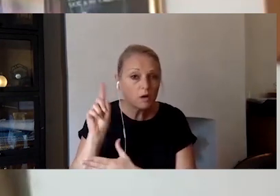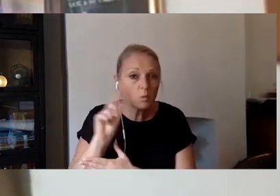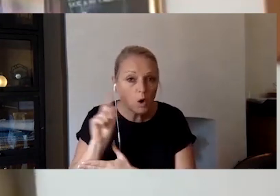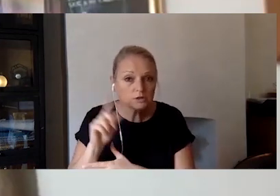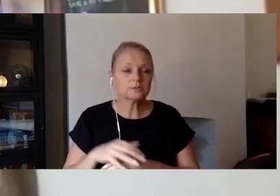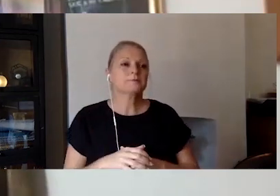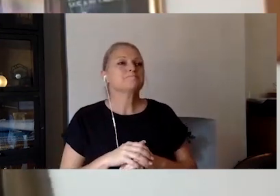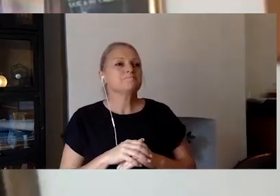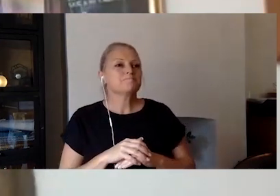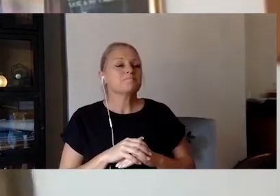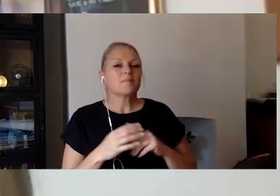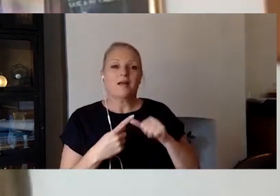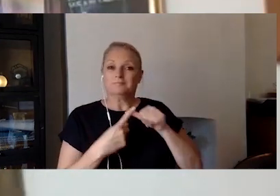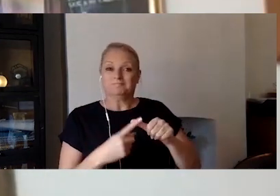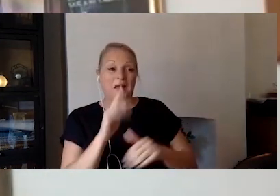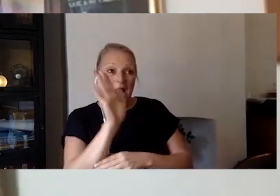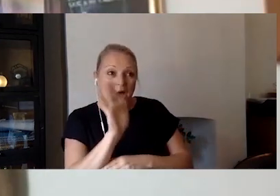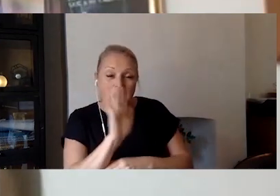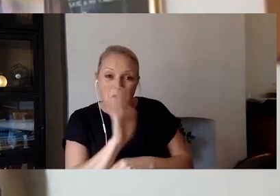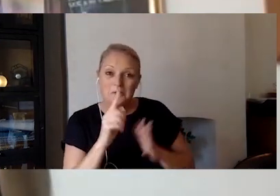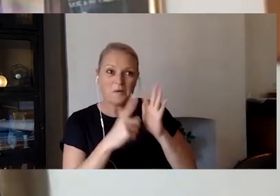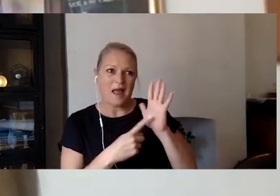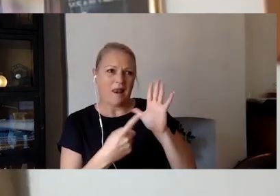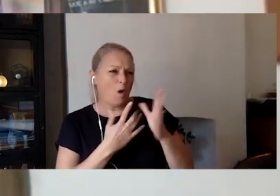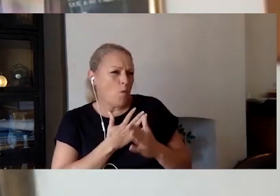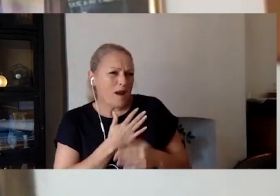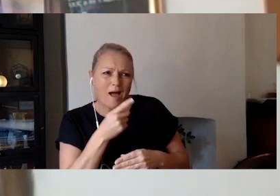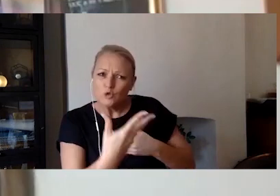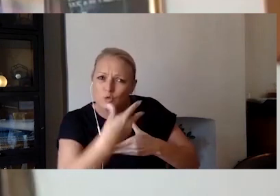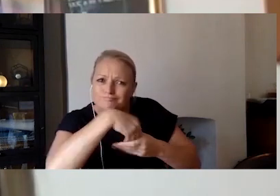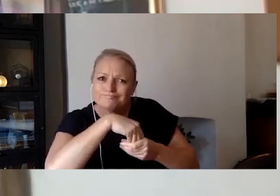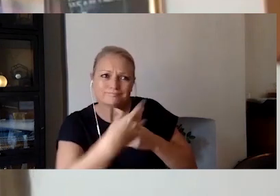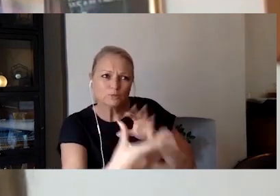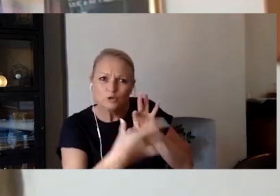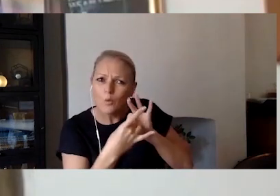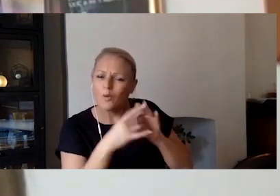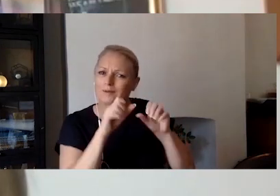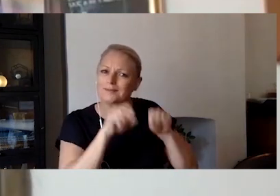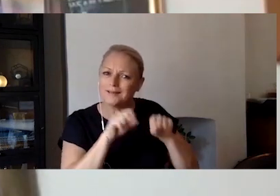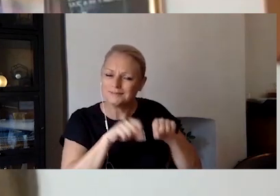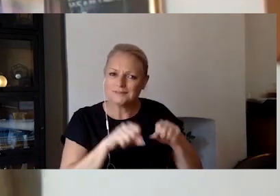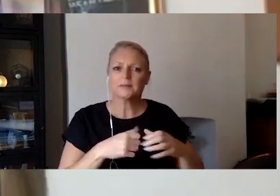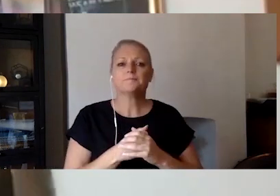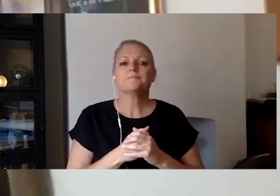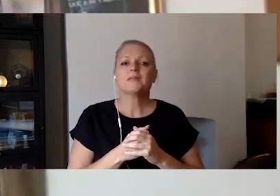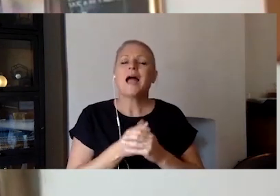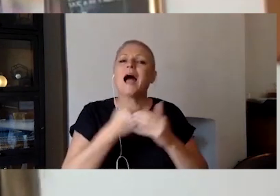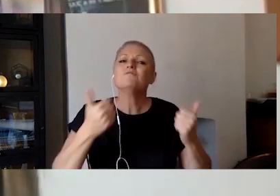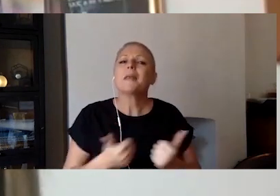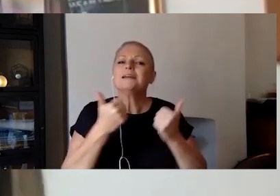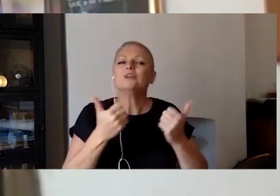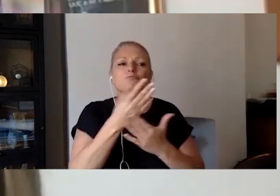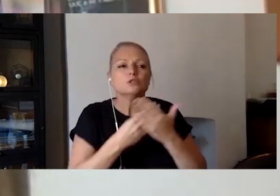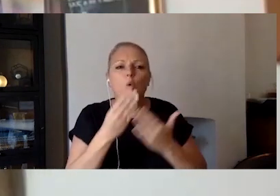Hi, Ella. We'd love to have you involved. So there's lots of different things. All of the Arts Wellbeing Collective resources and programs